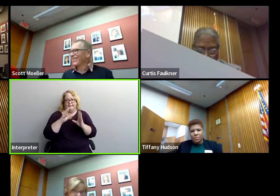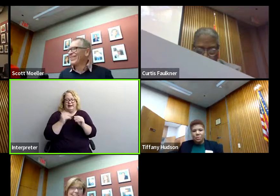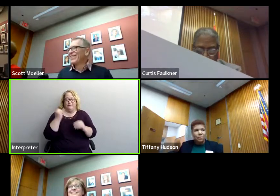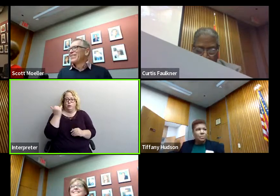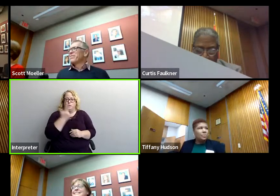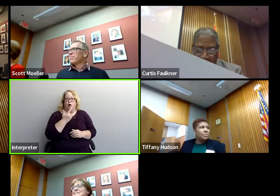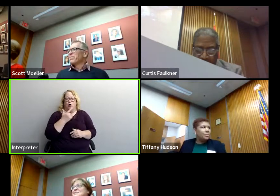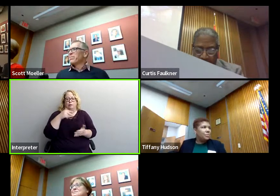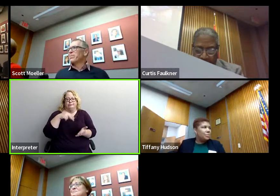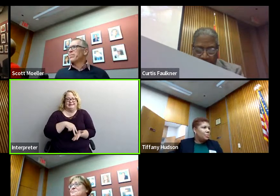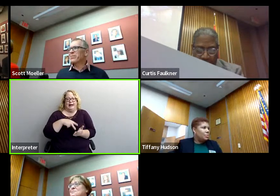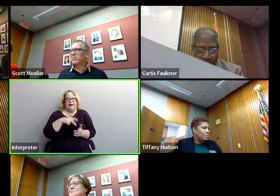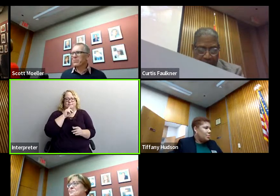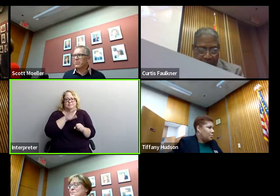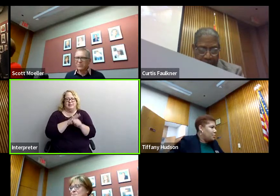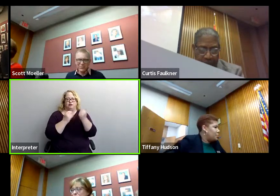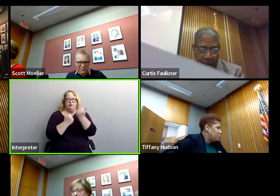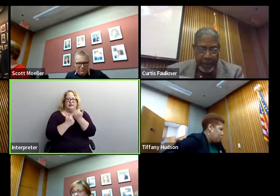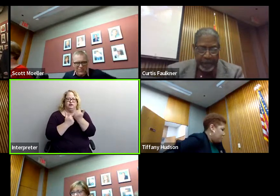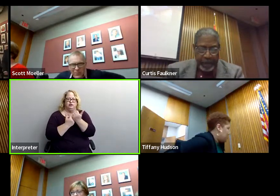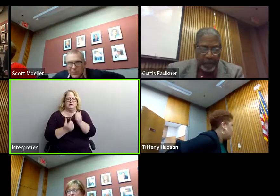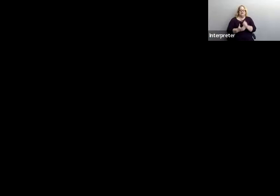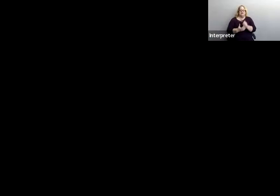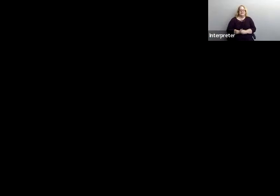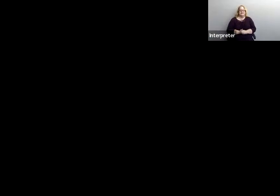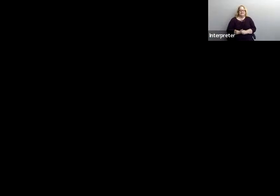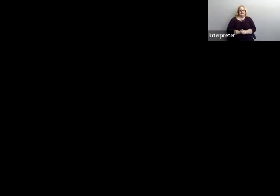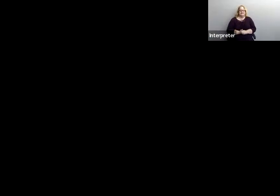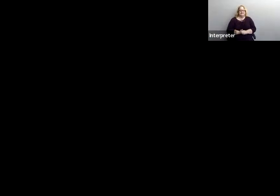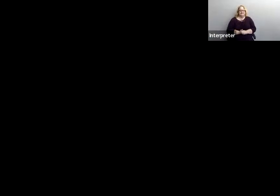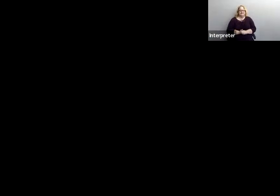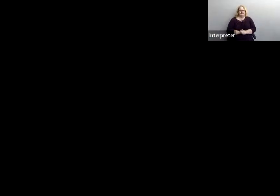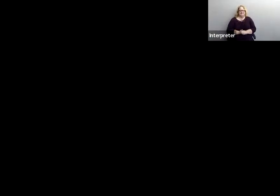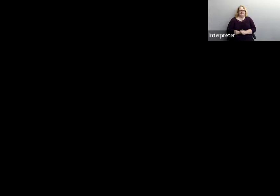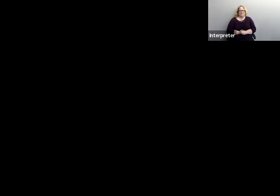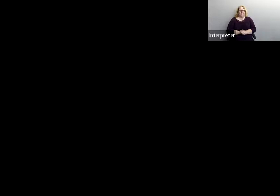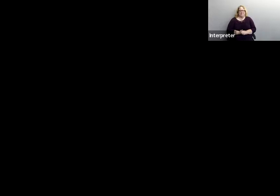up and say the pledge of allegiance.